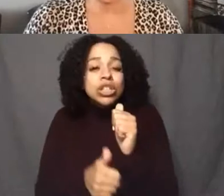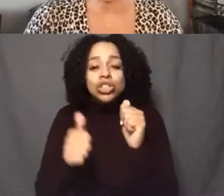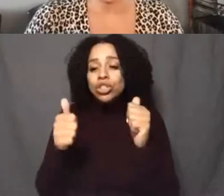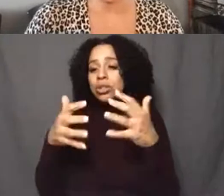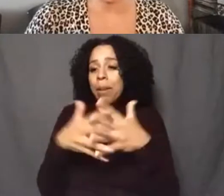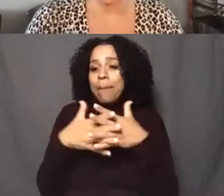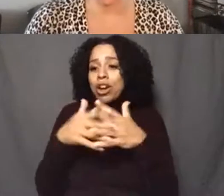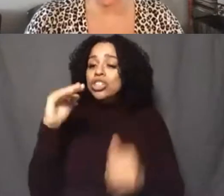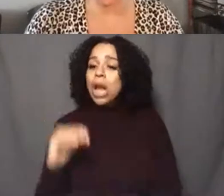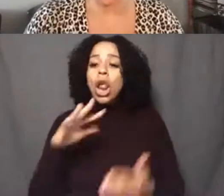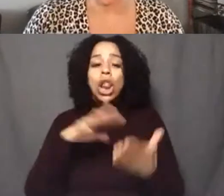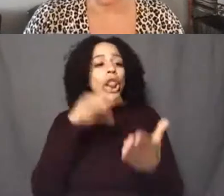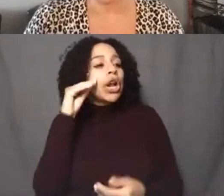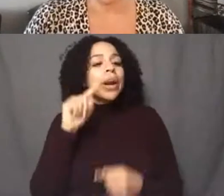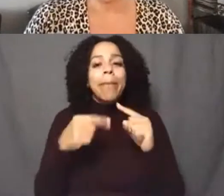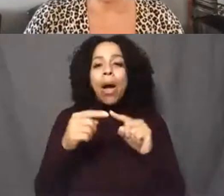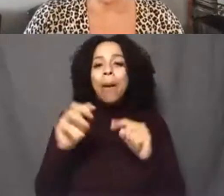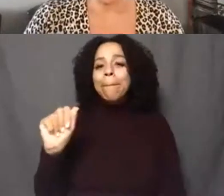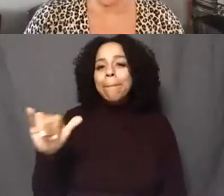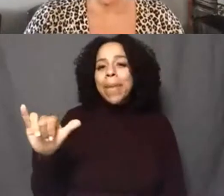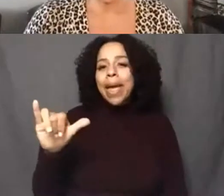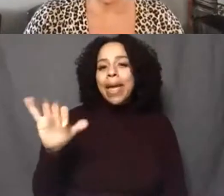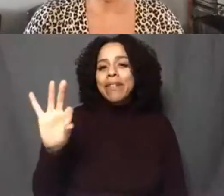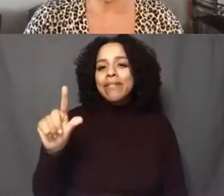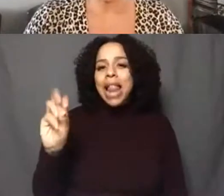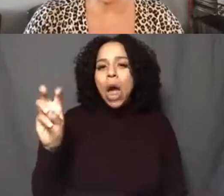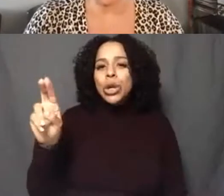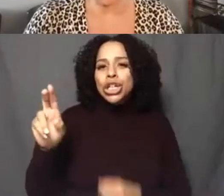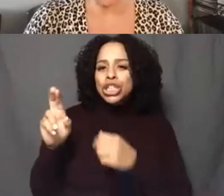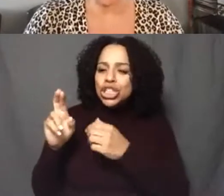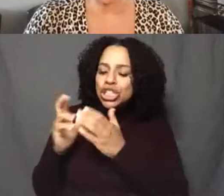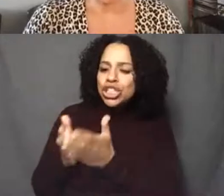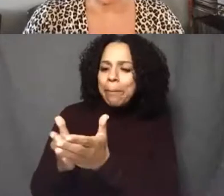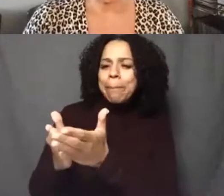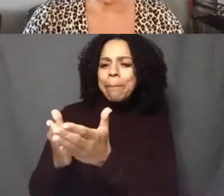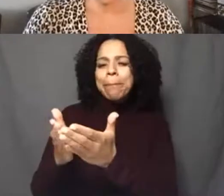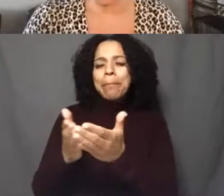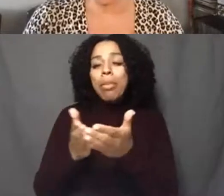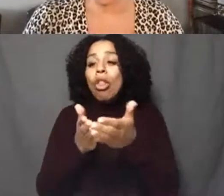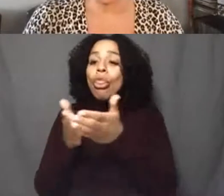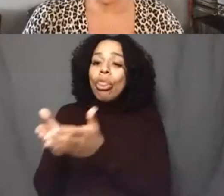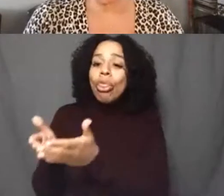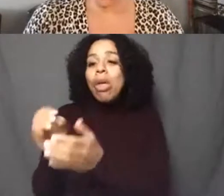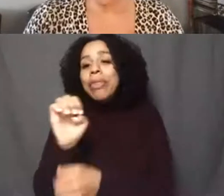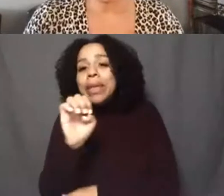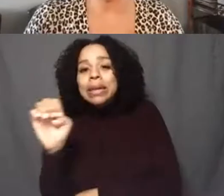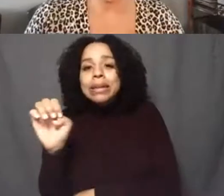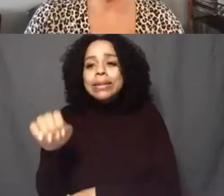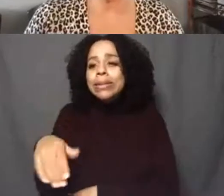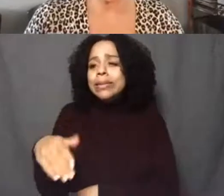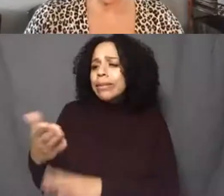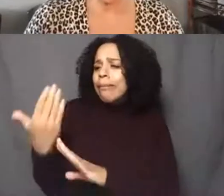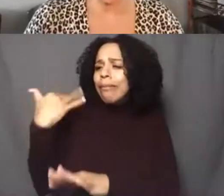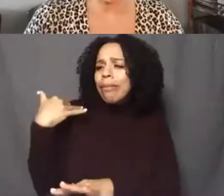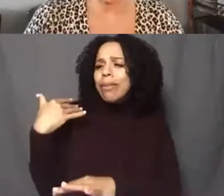that lands on the eastern shore of what would become the United States in 1620. And yet no American child